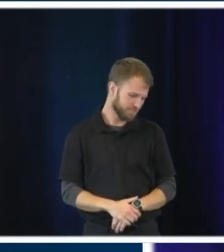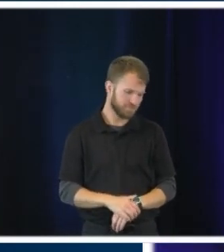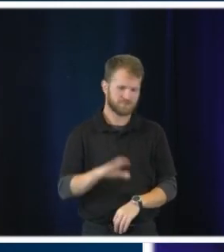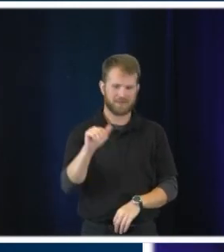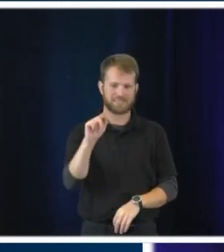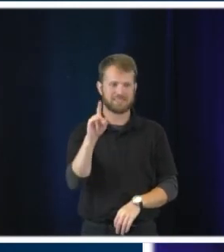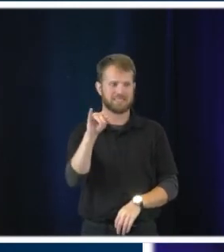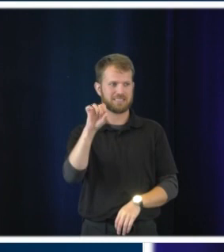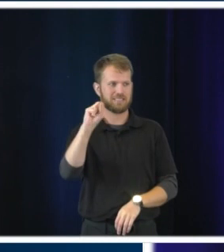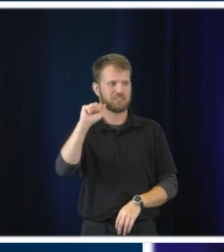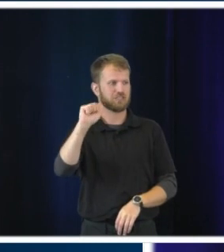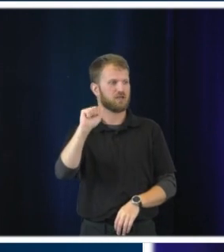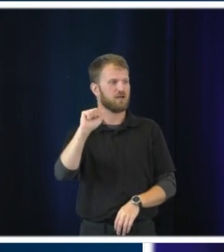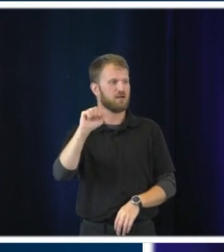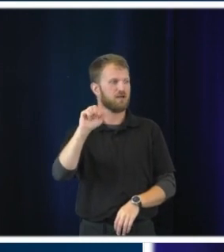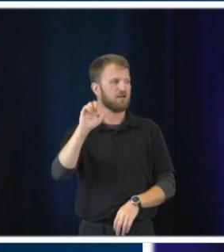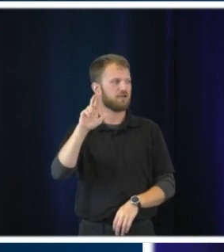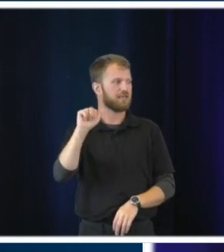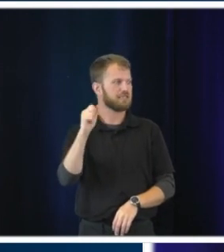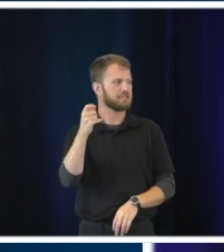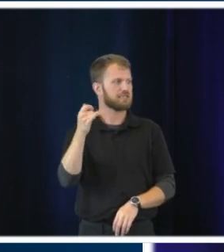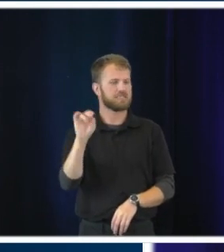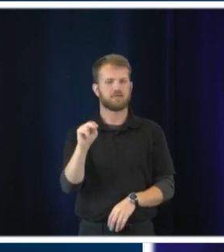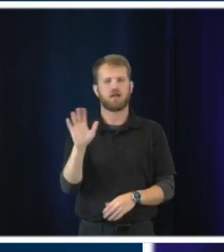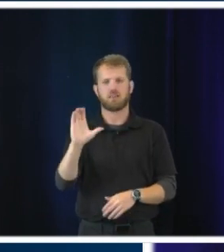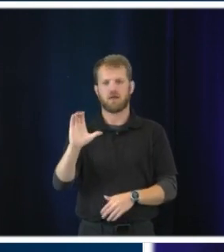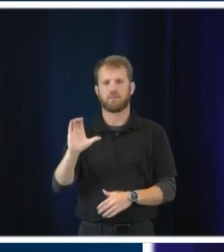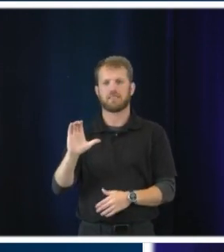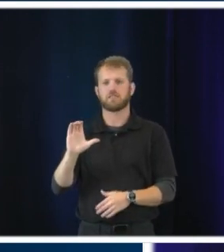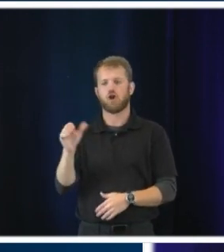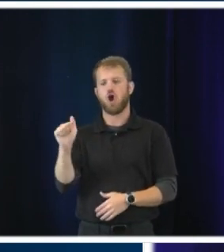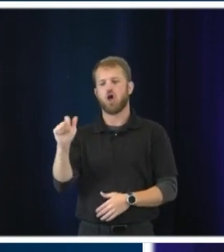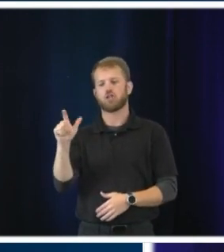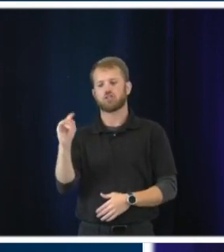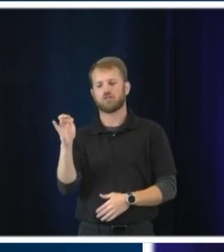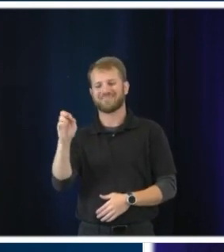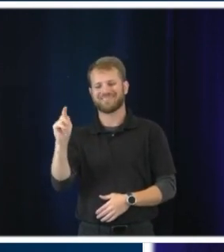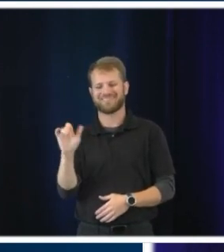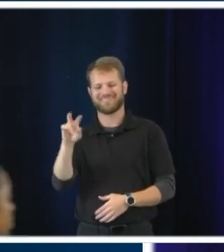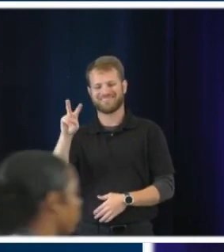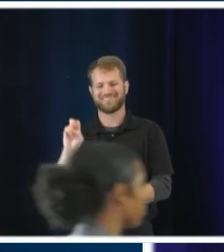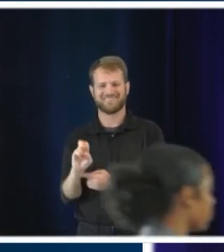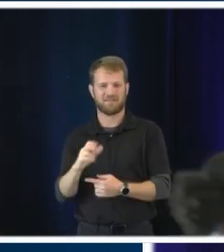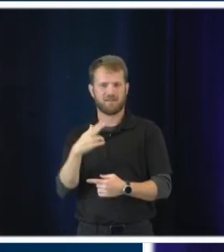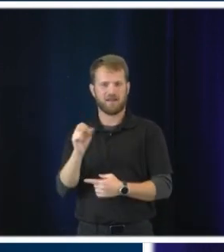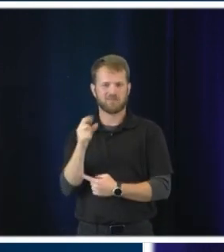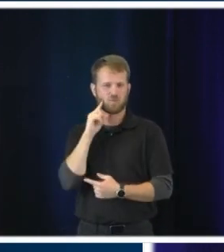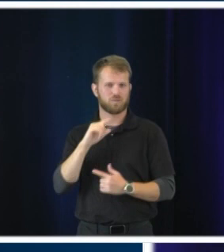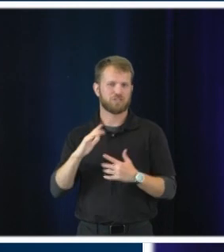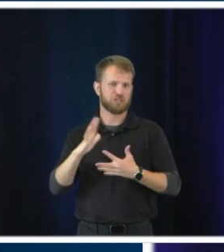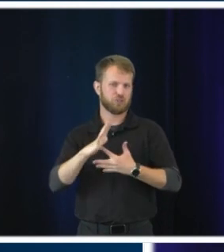Khadija Yassin attends Columbus Alternative High School and is in the 11th grade.